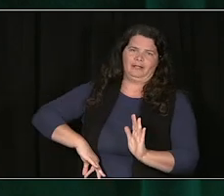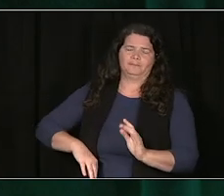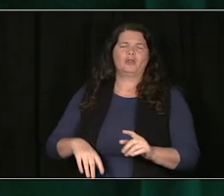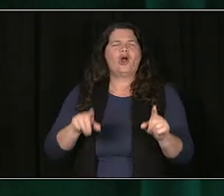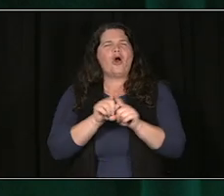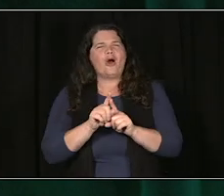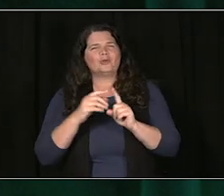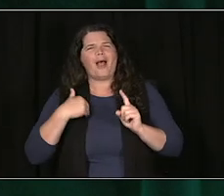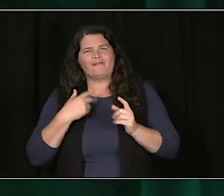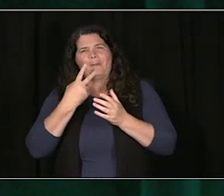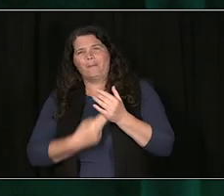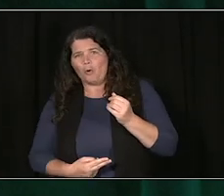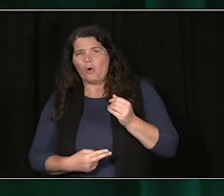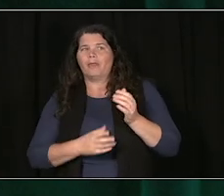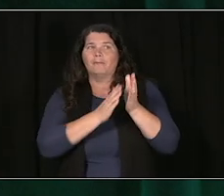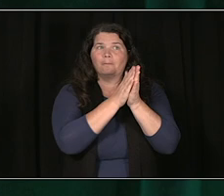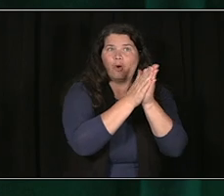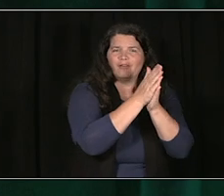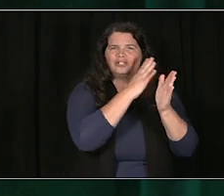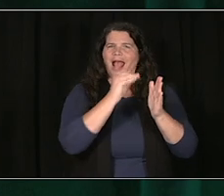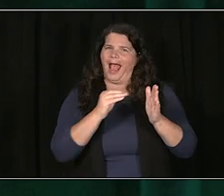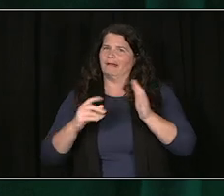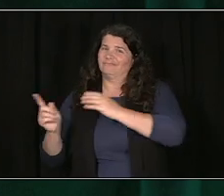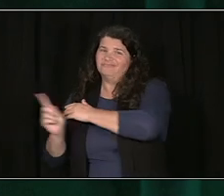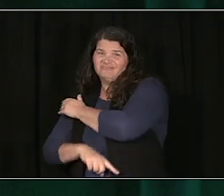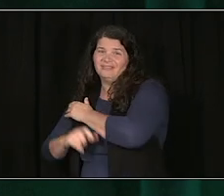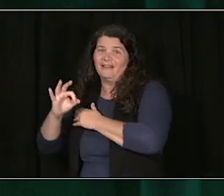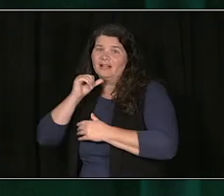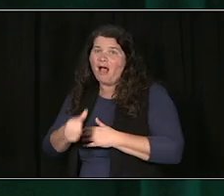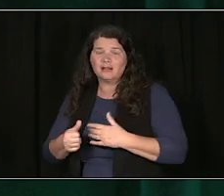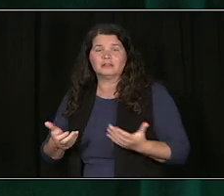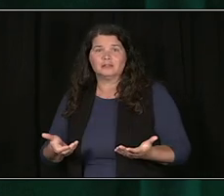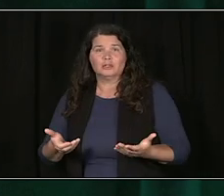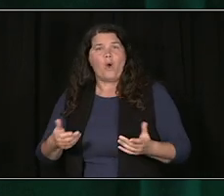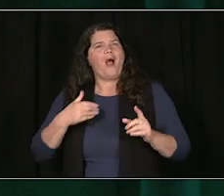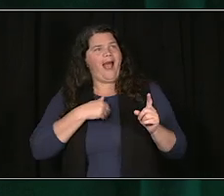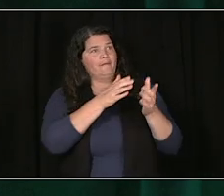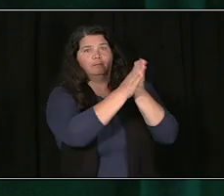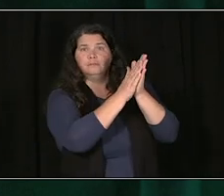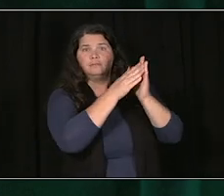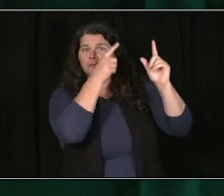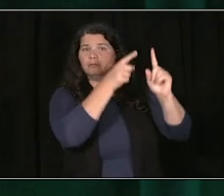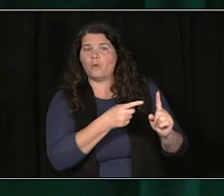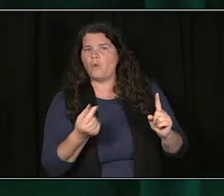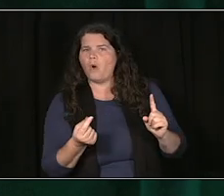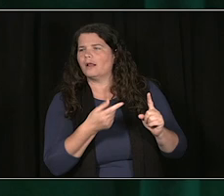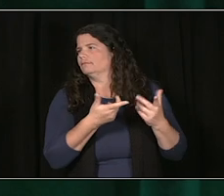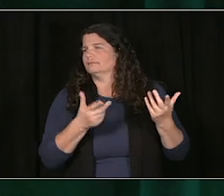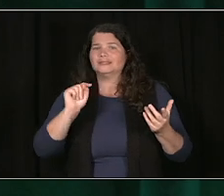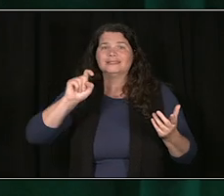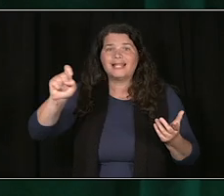stick to those companies, particularly using the carrot to try and get companies to, whether it's